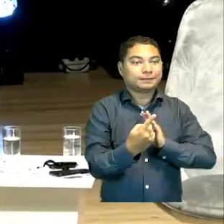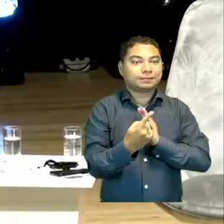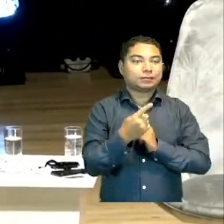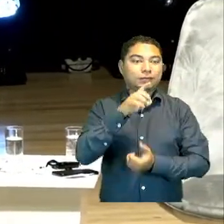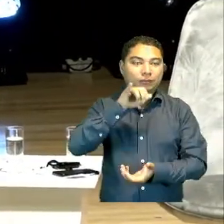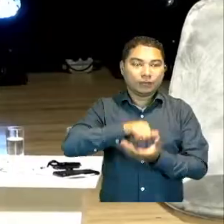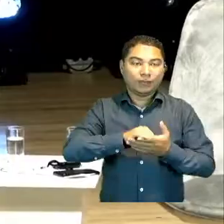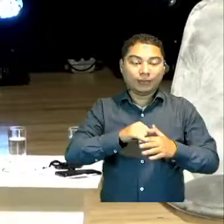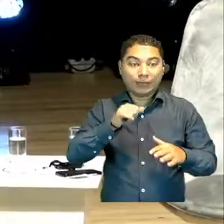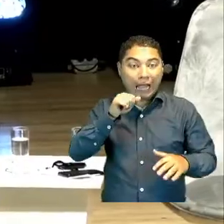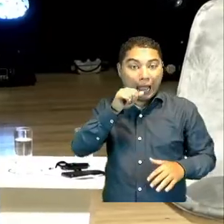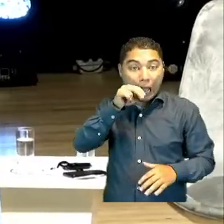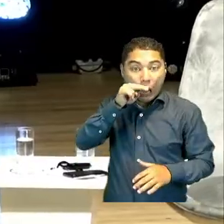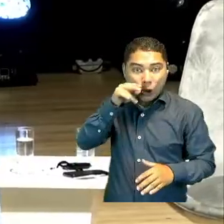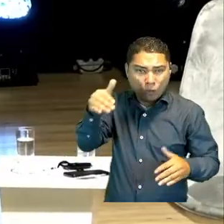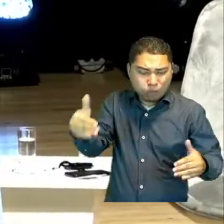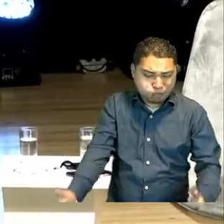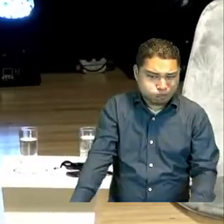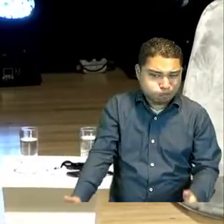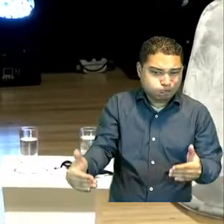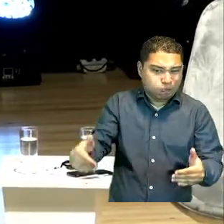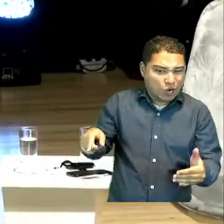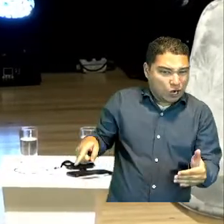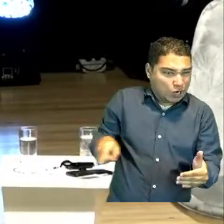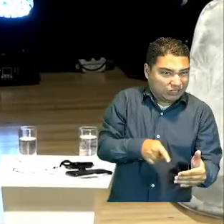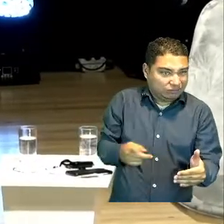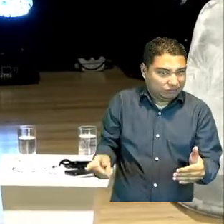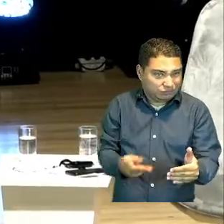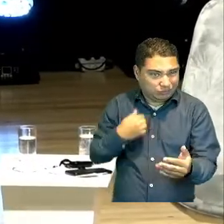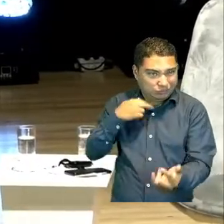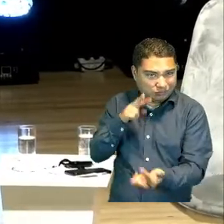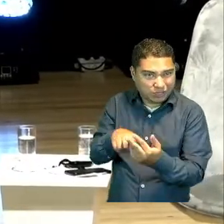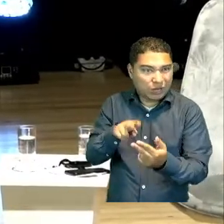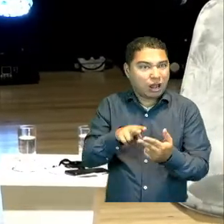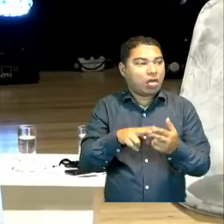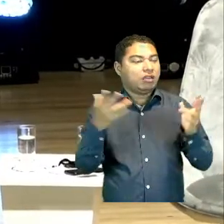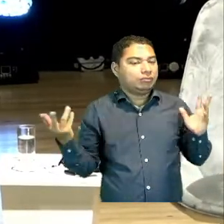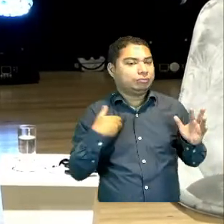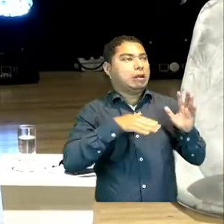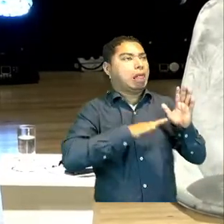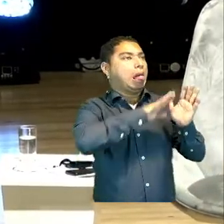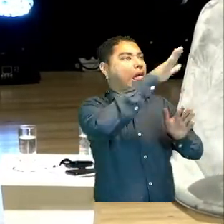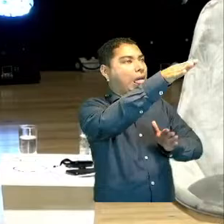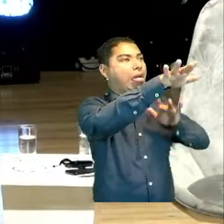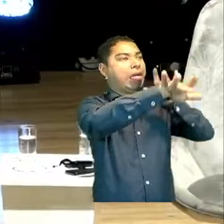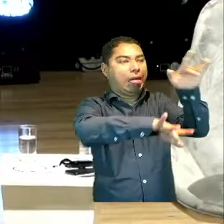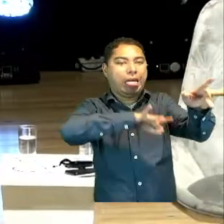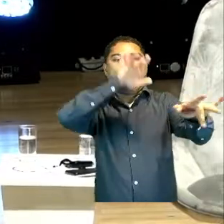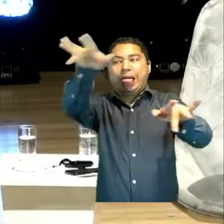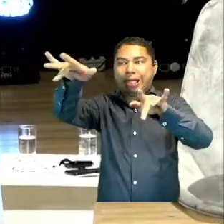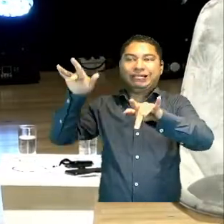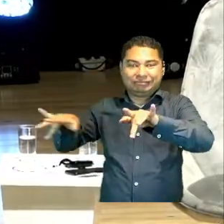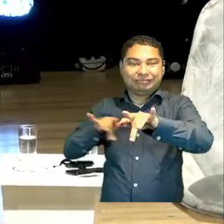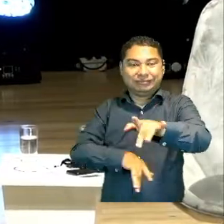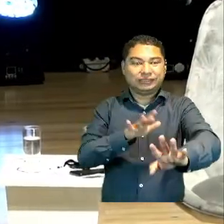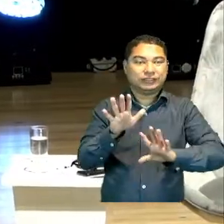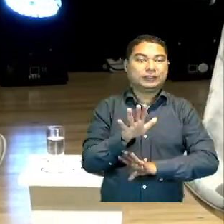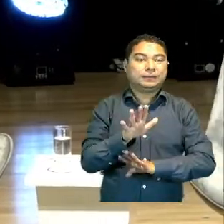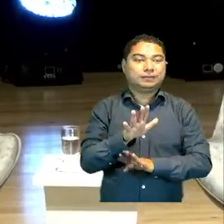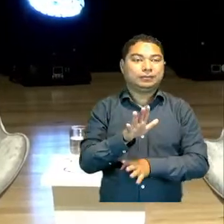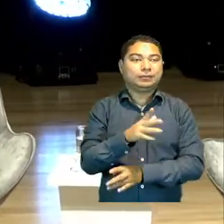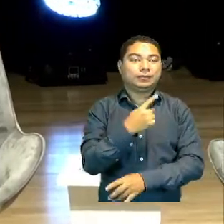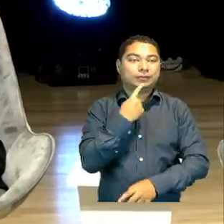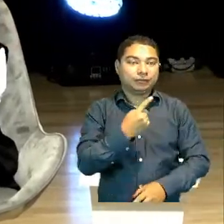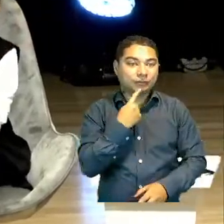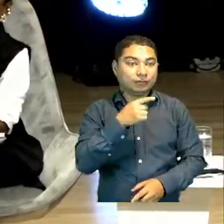don't worry. But Paola, one of the younger girls, one of our babies as we'll be traveling